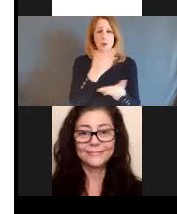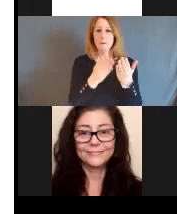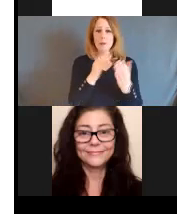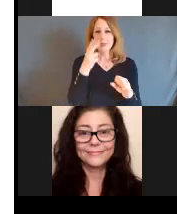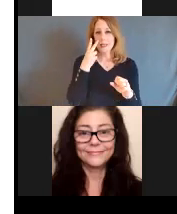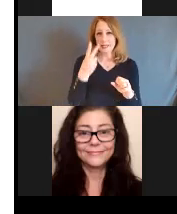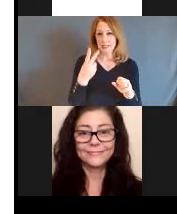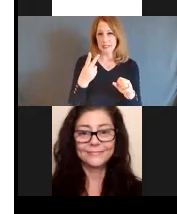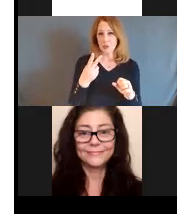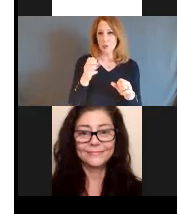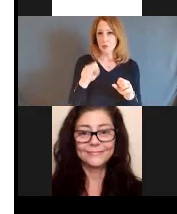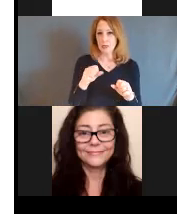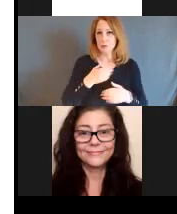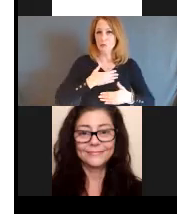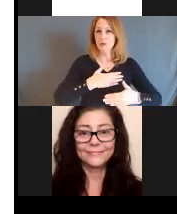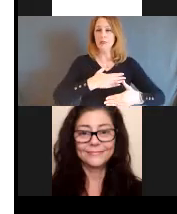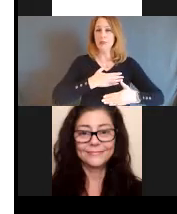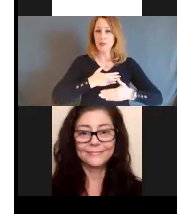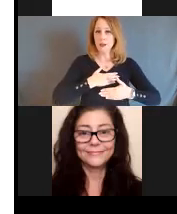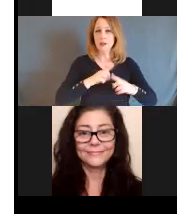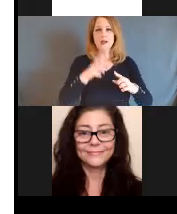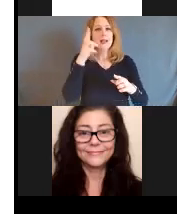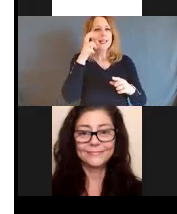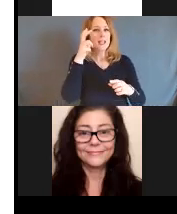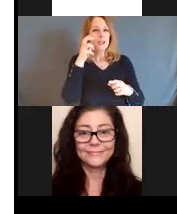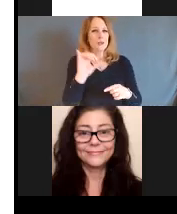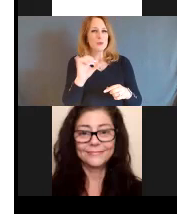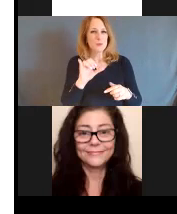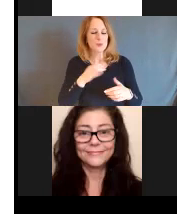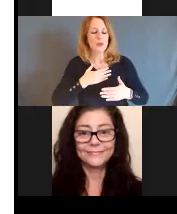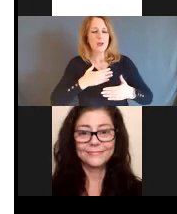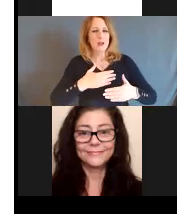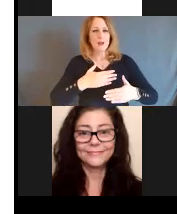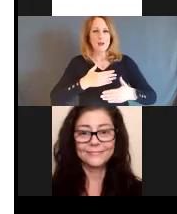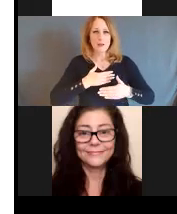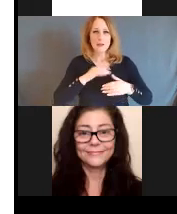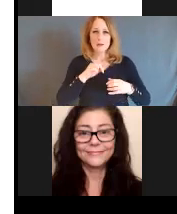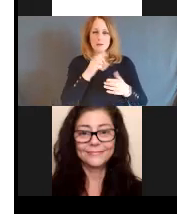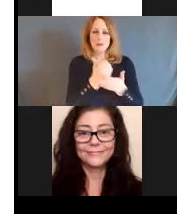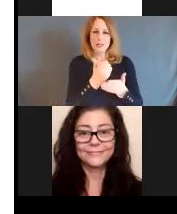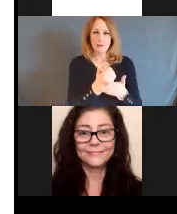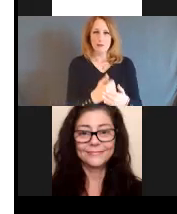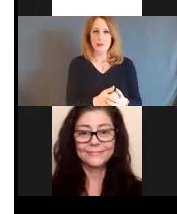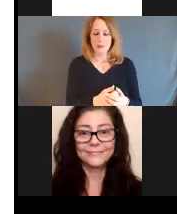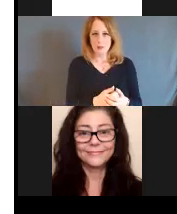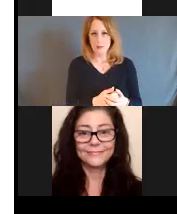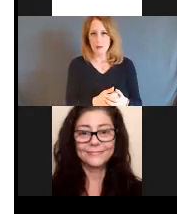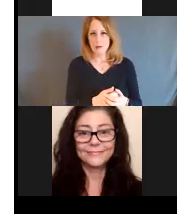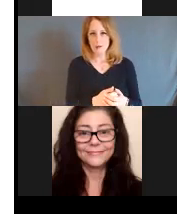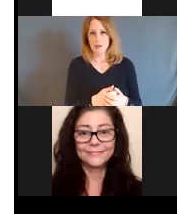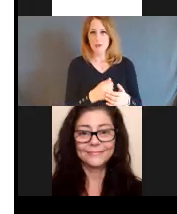when you breathe in, breathe out, they might be able to hear you, which could be really helpful for them to try to get your